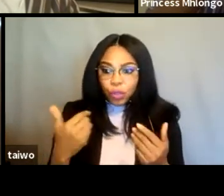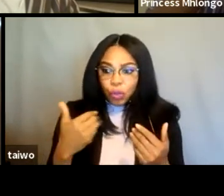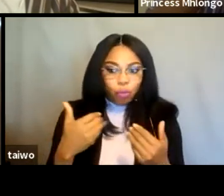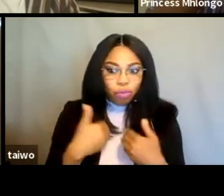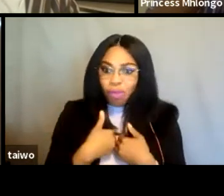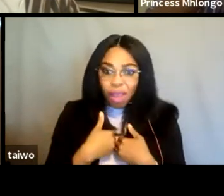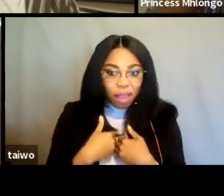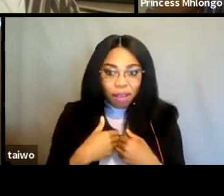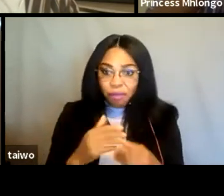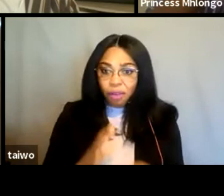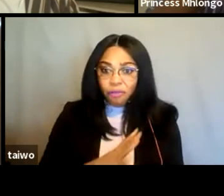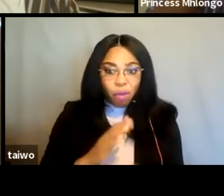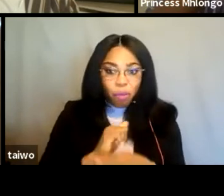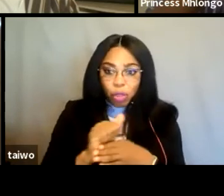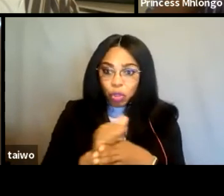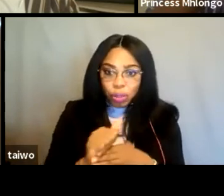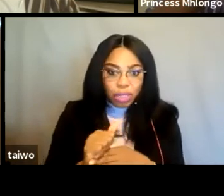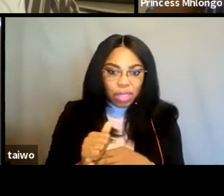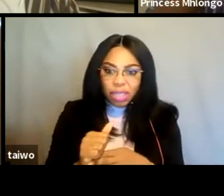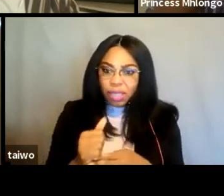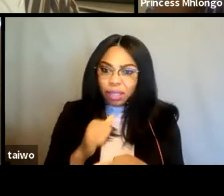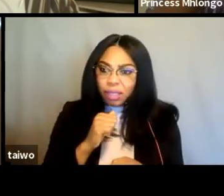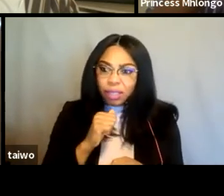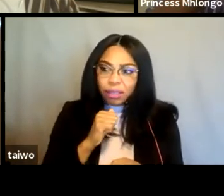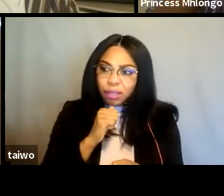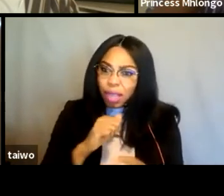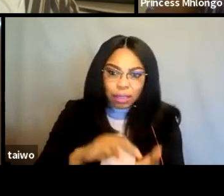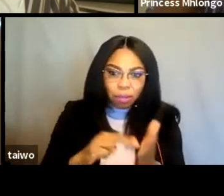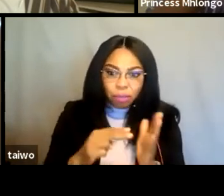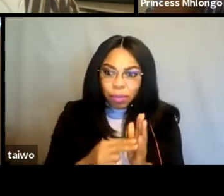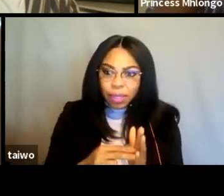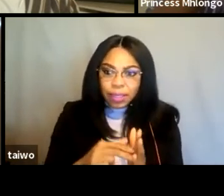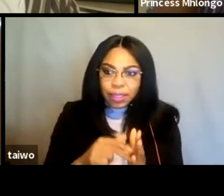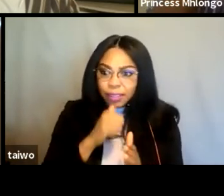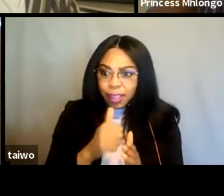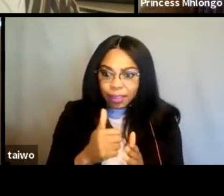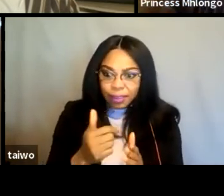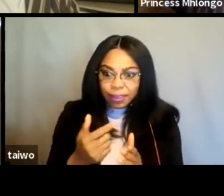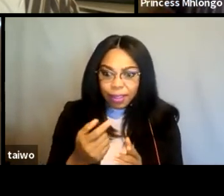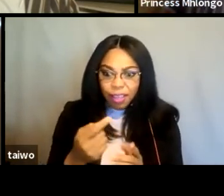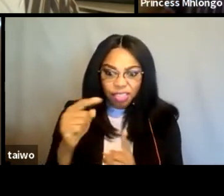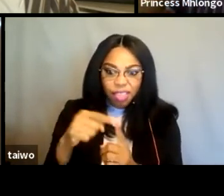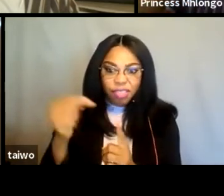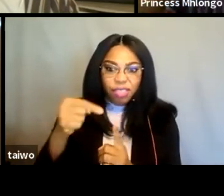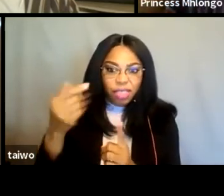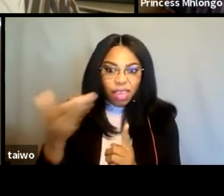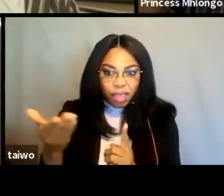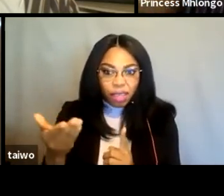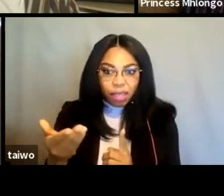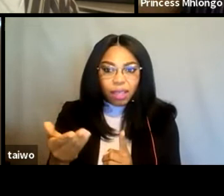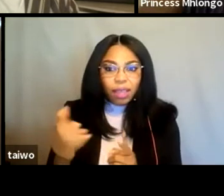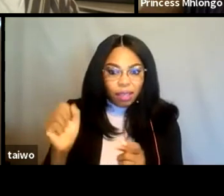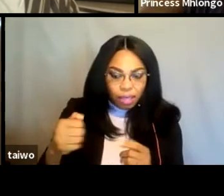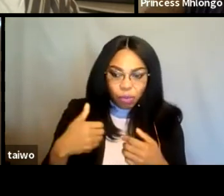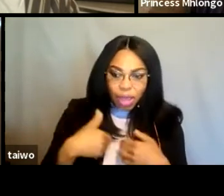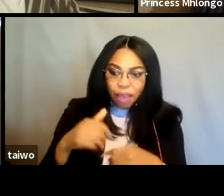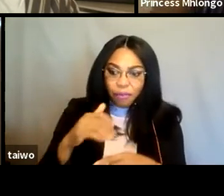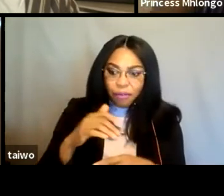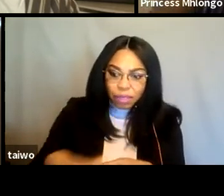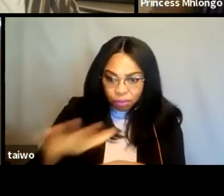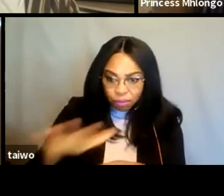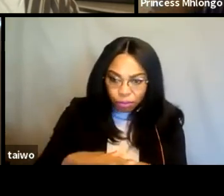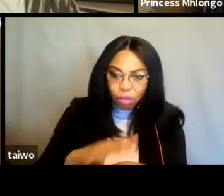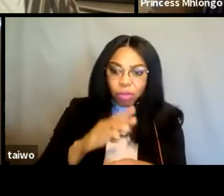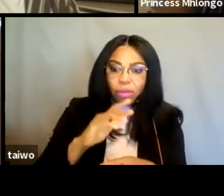formal training, that still doesn't mean that it's not a thing, right? You know, the fact that there is a platform where folks can,